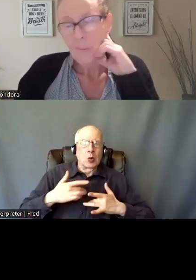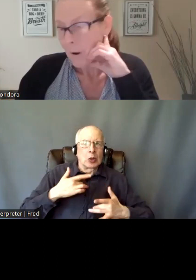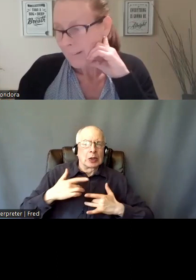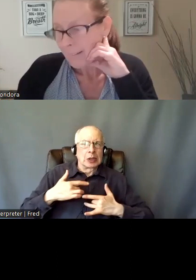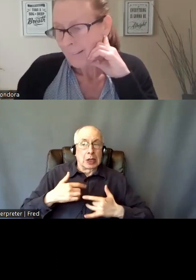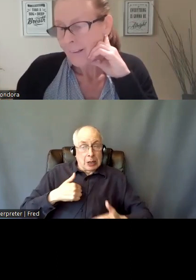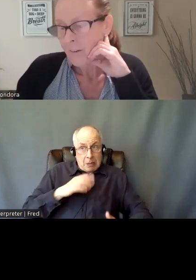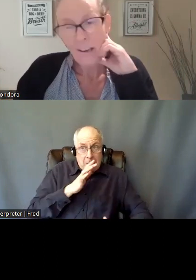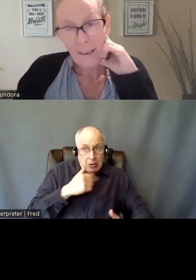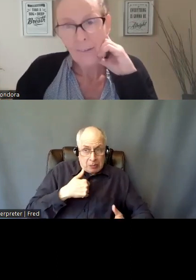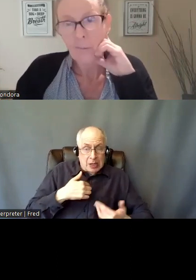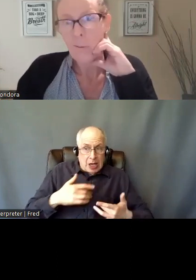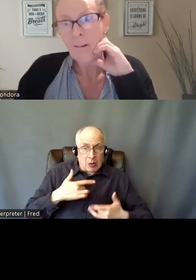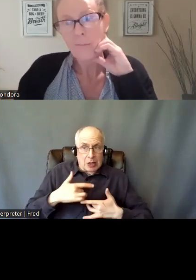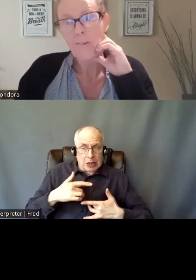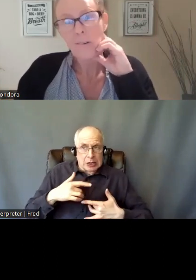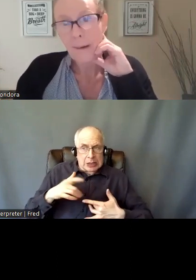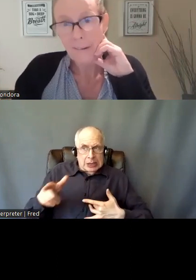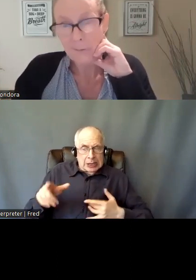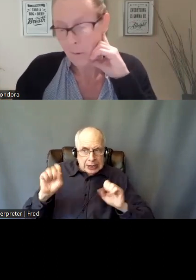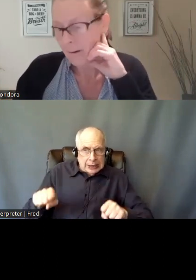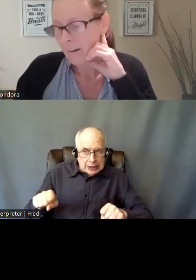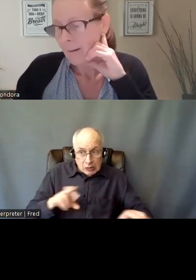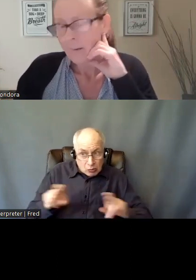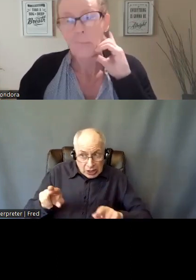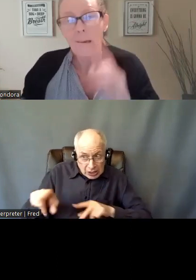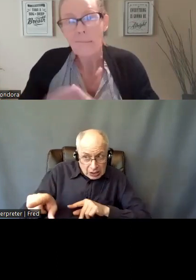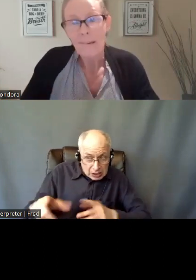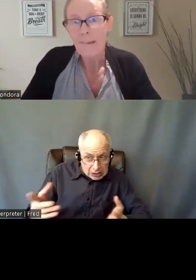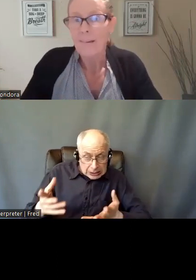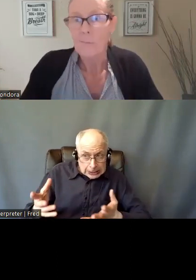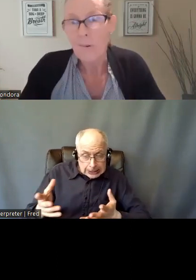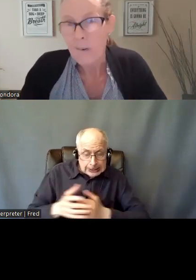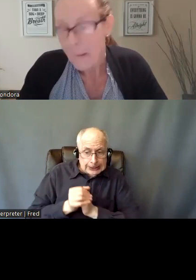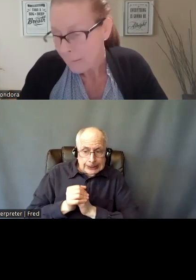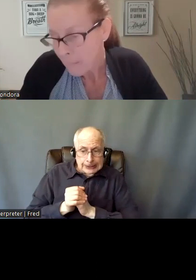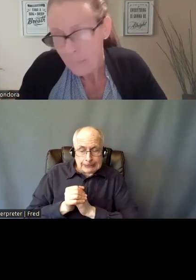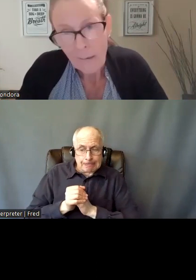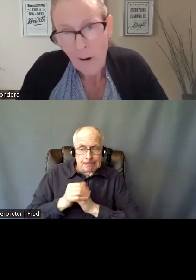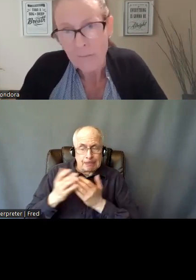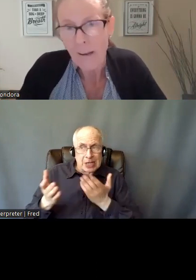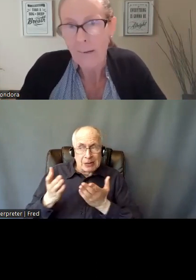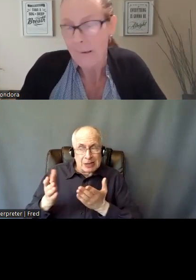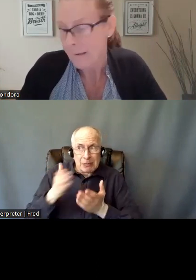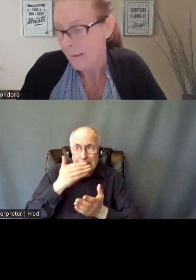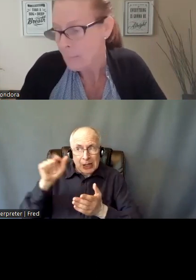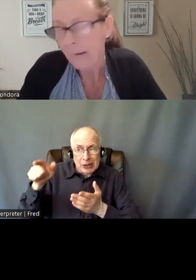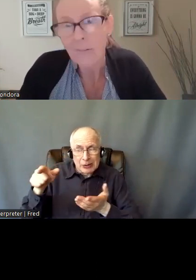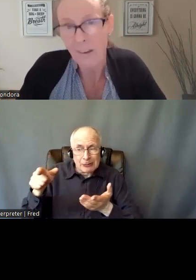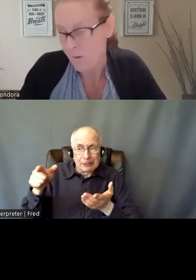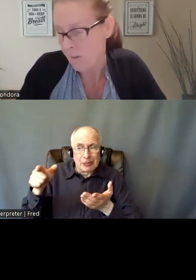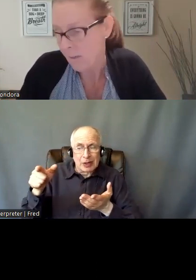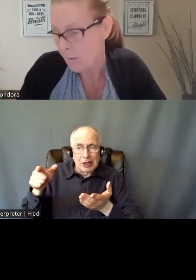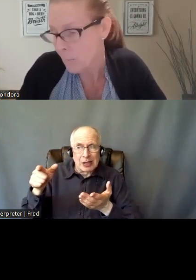mom, what could she handle? What was she ready for? Maybe would she be better off kind of being a